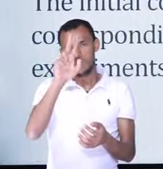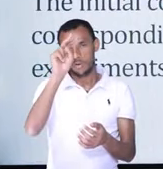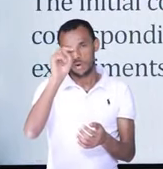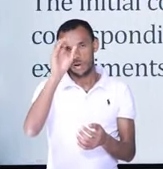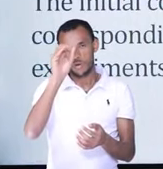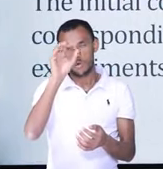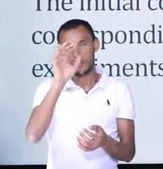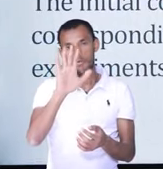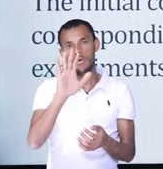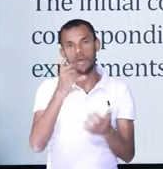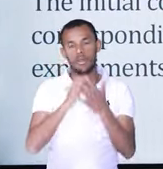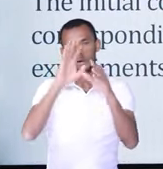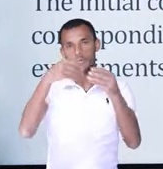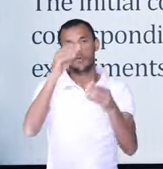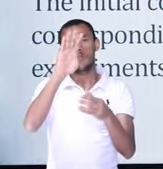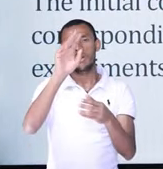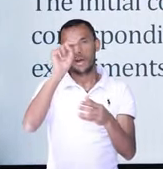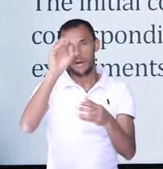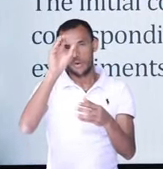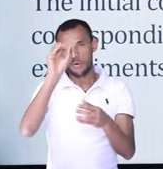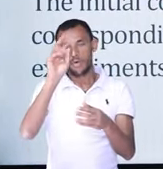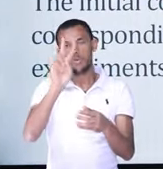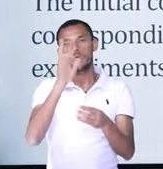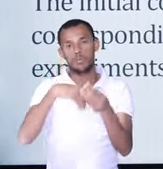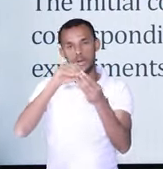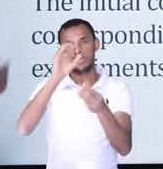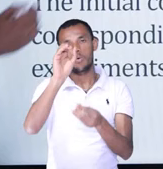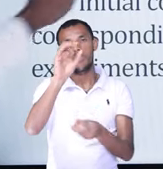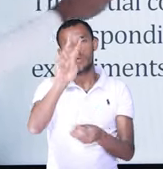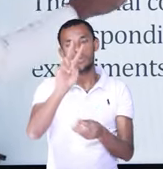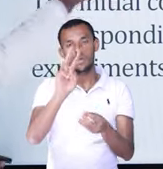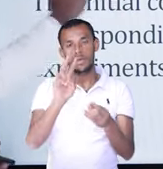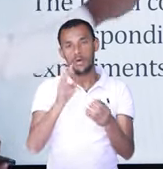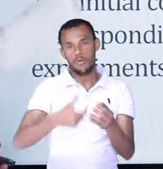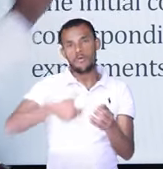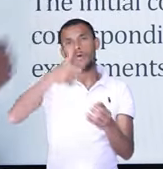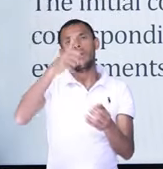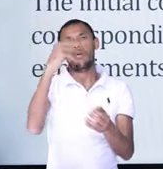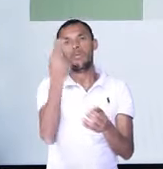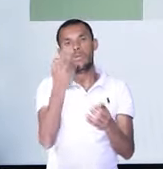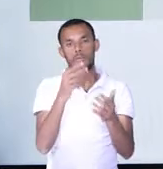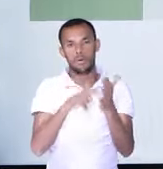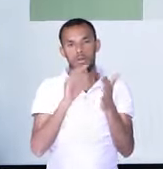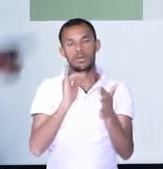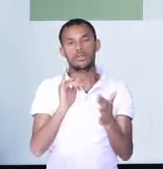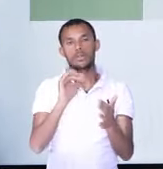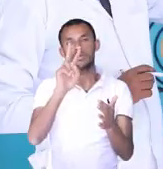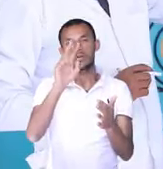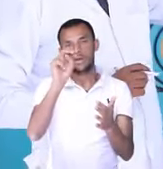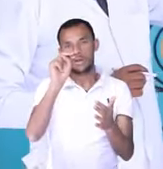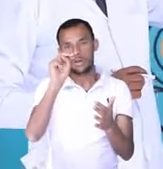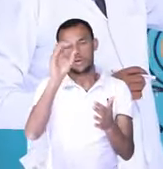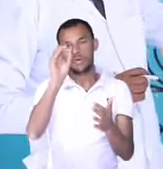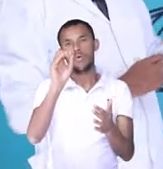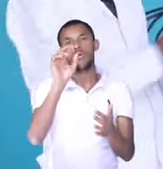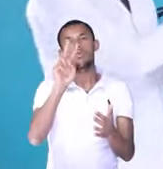2N2O5. It gives 4NO2 plus O2. The very important point is 2NO25. The reactants are N2O5.